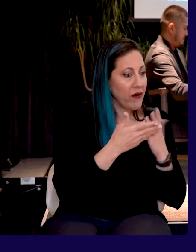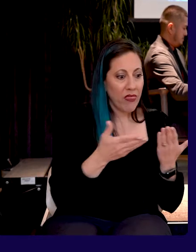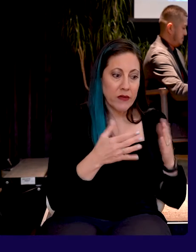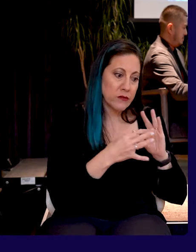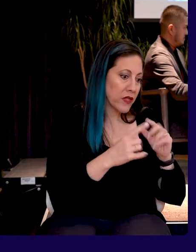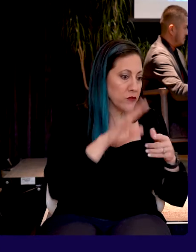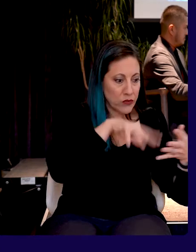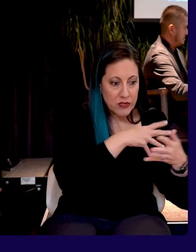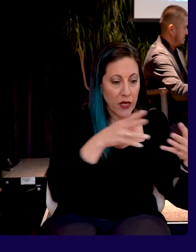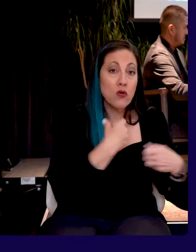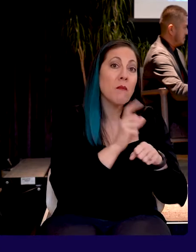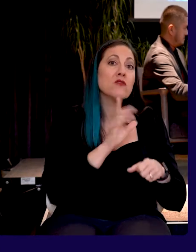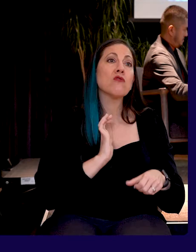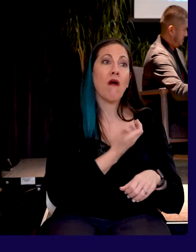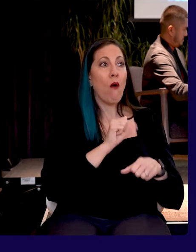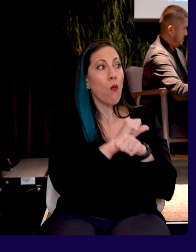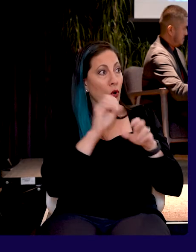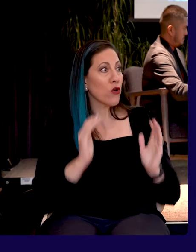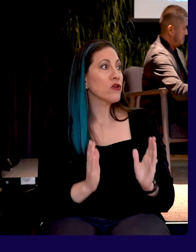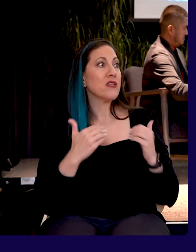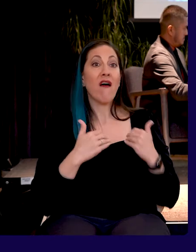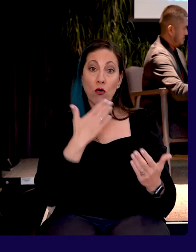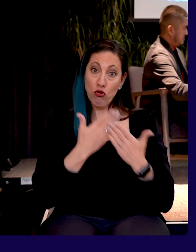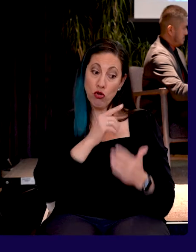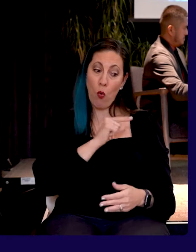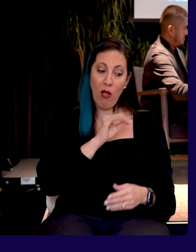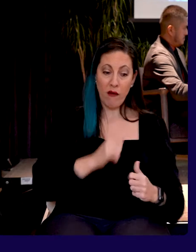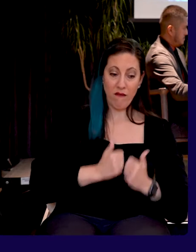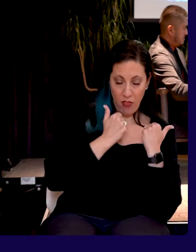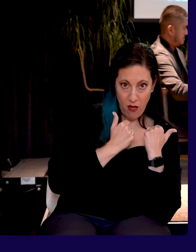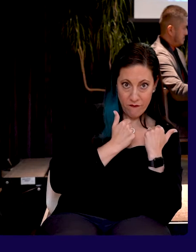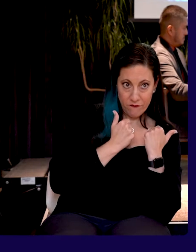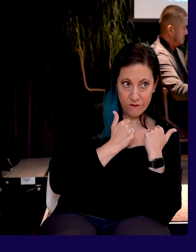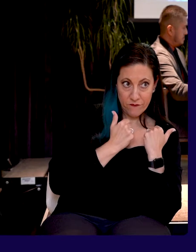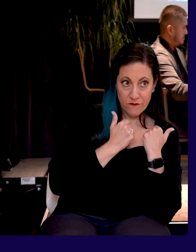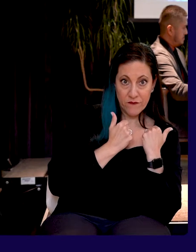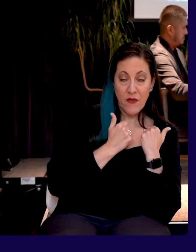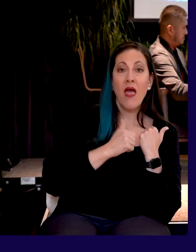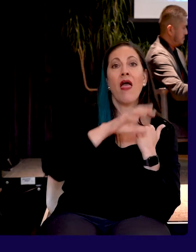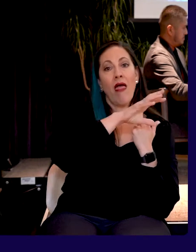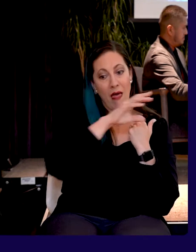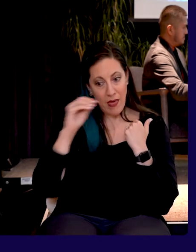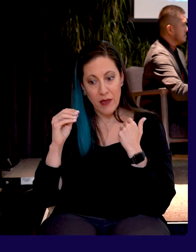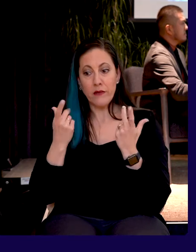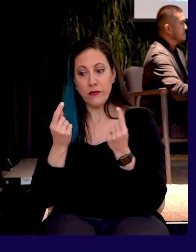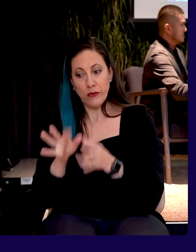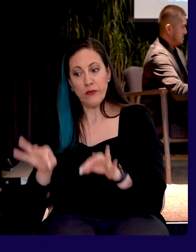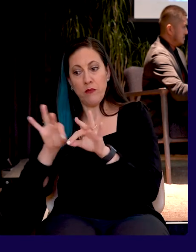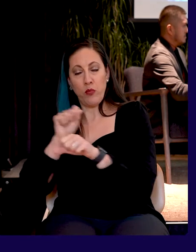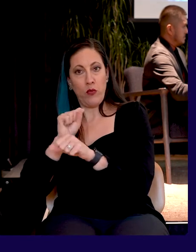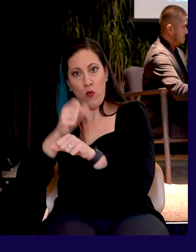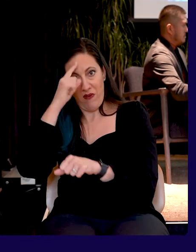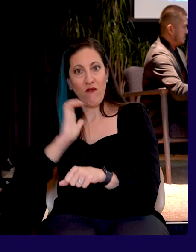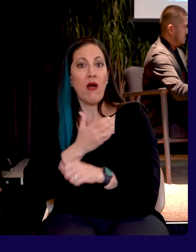make sure that our employees have a great quality of life. while they are doing the important work